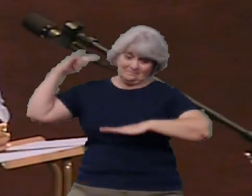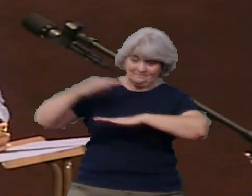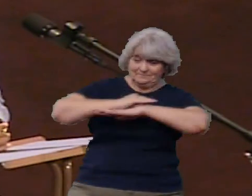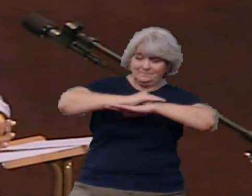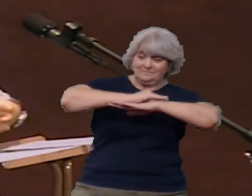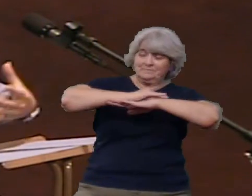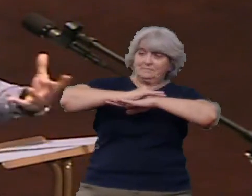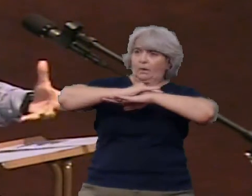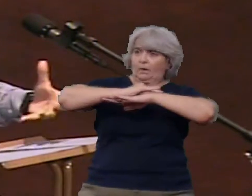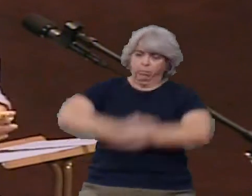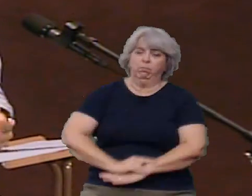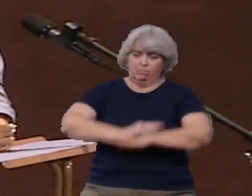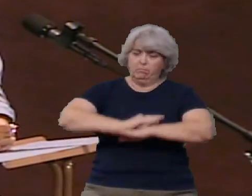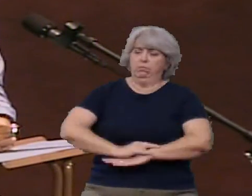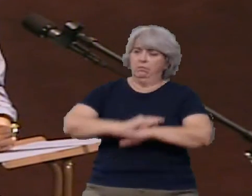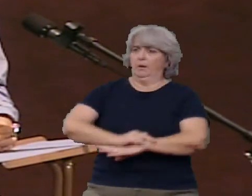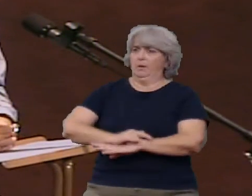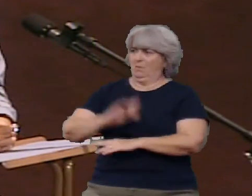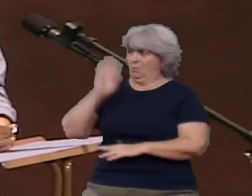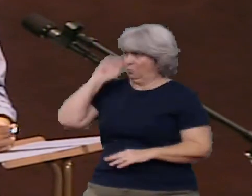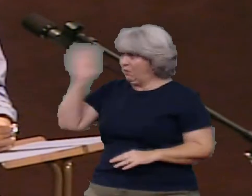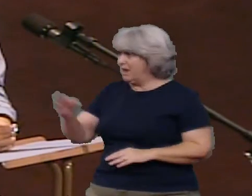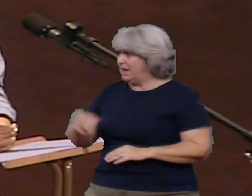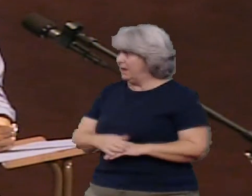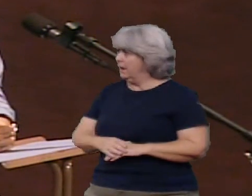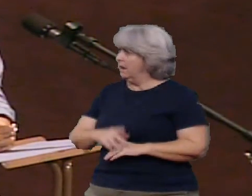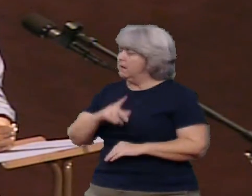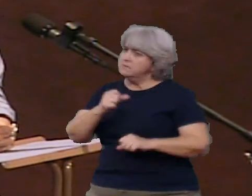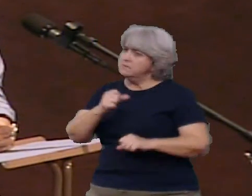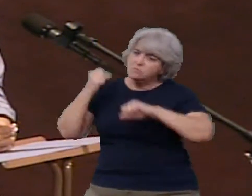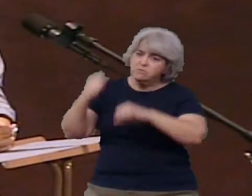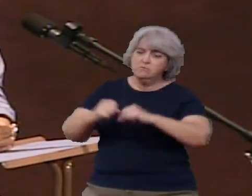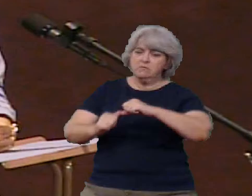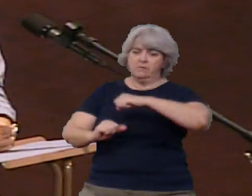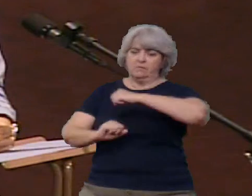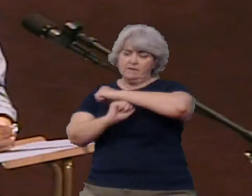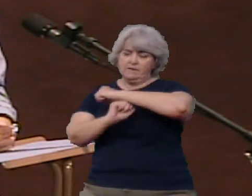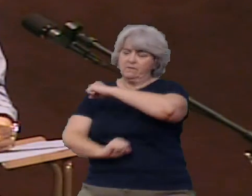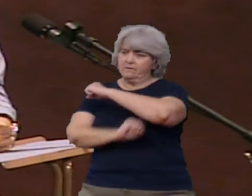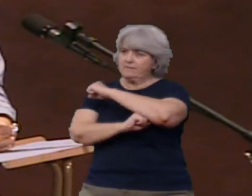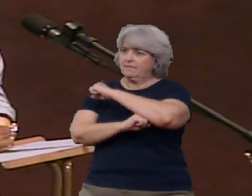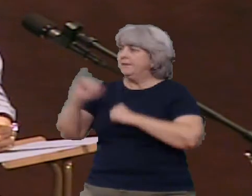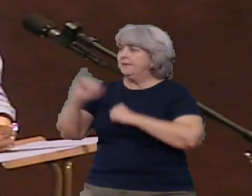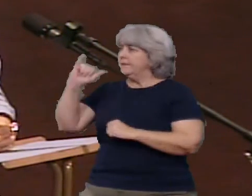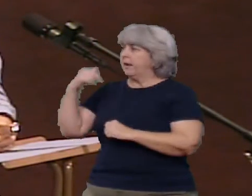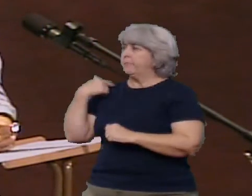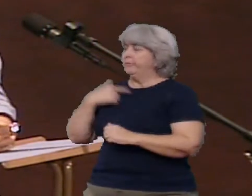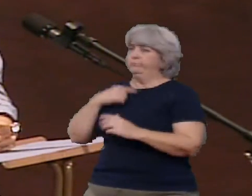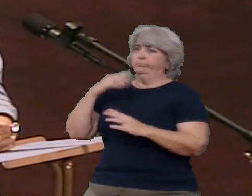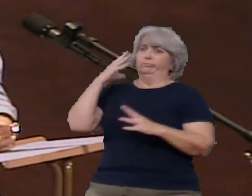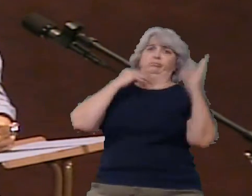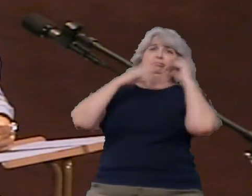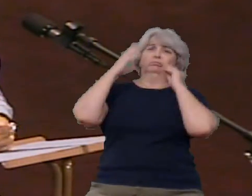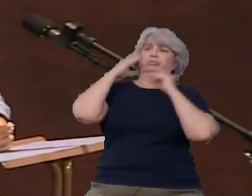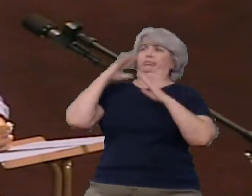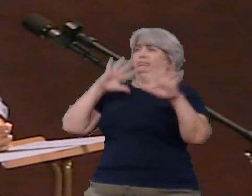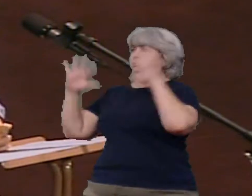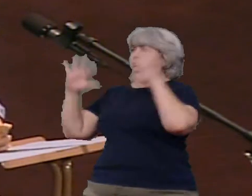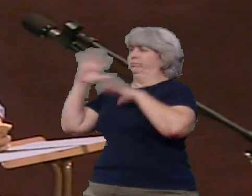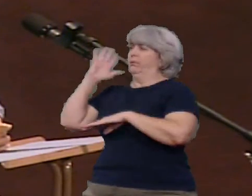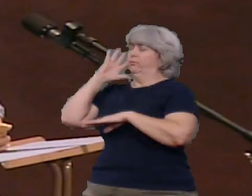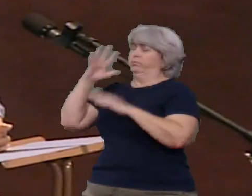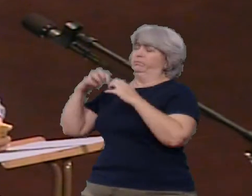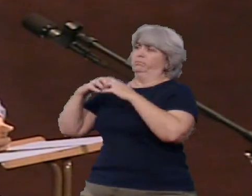foundation. And those storms in life will shake us in ways that we cannot imagine. If it's not personal to us, then it's